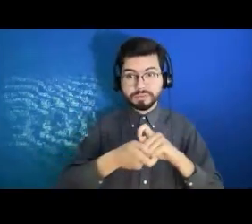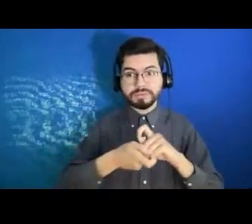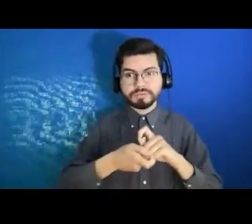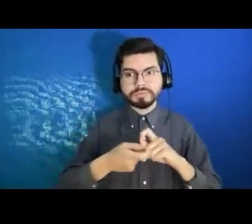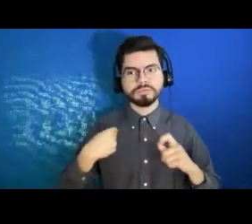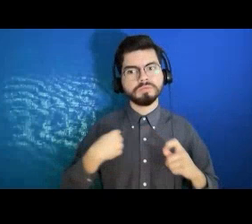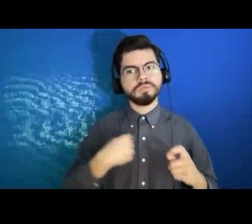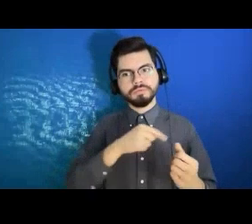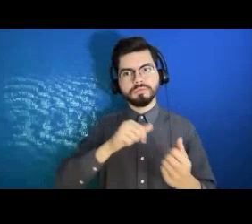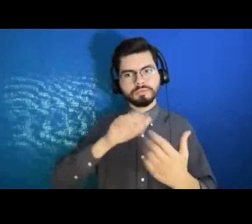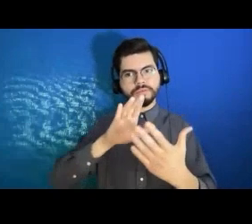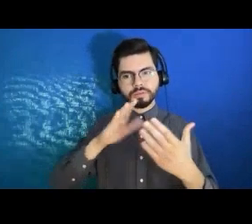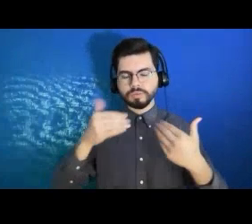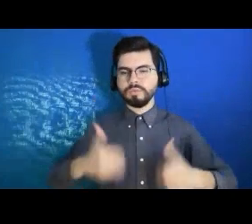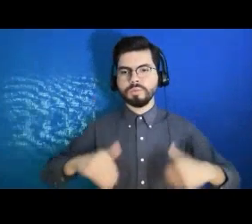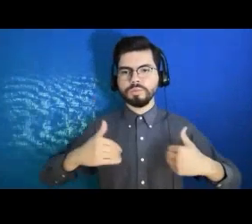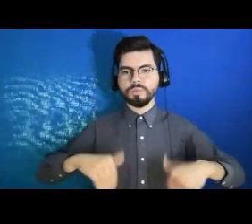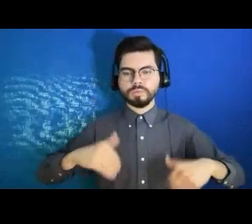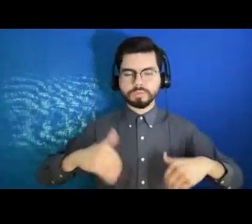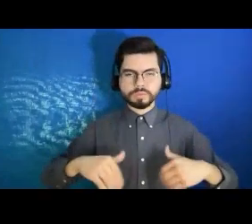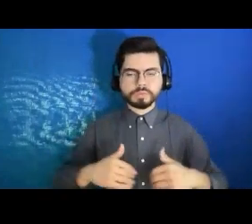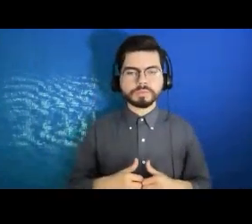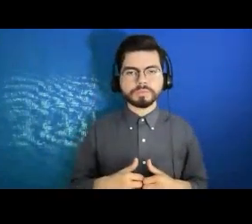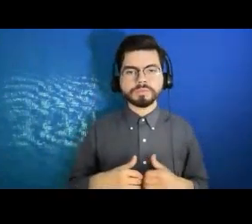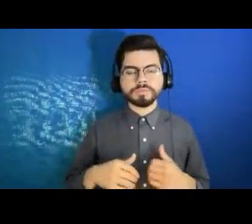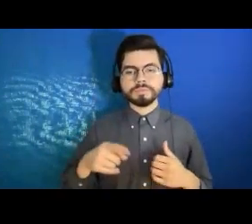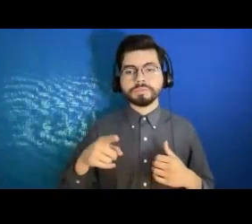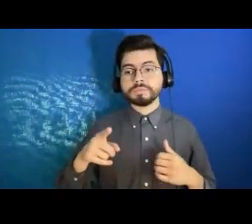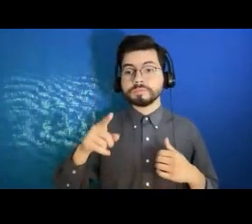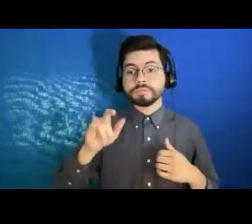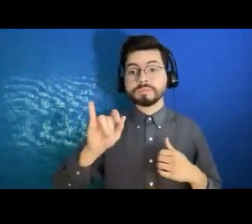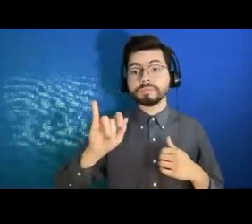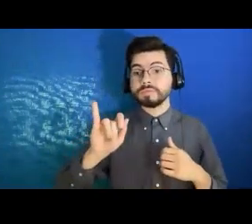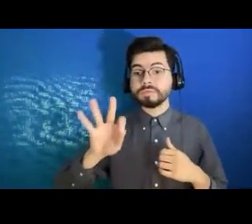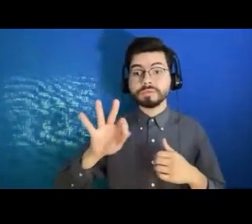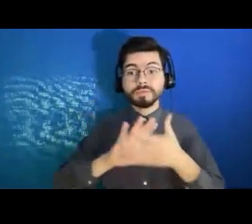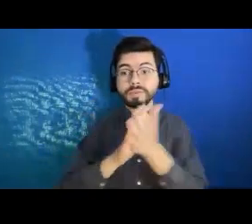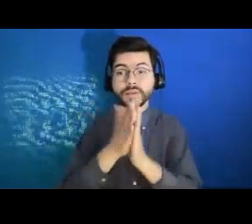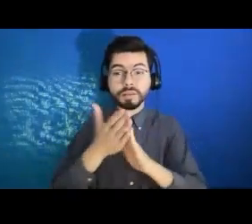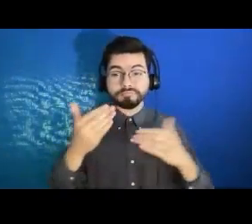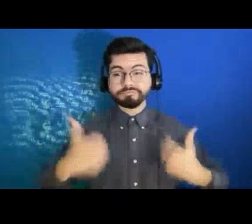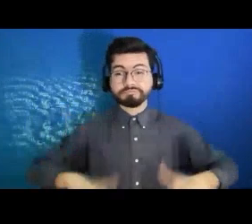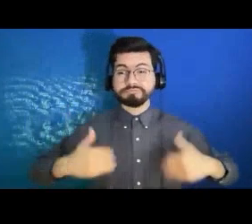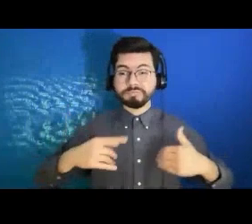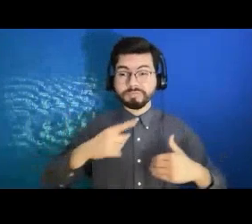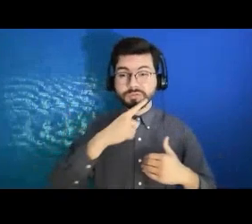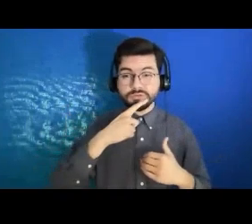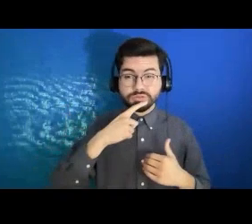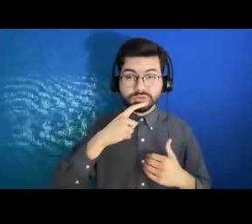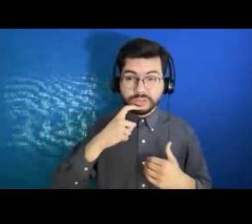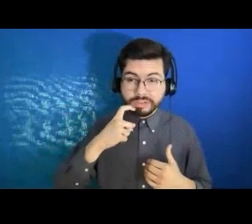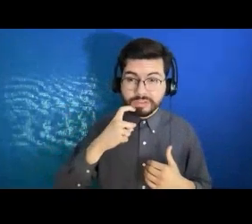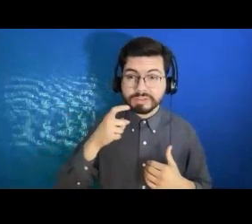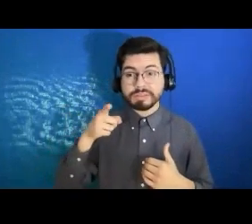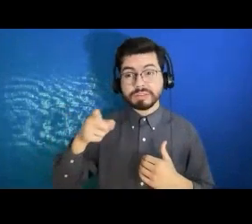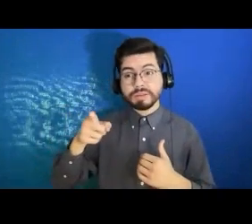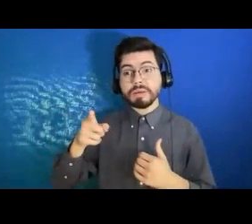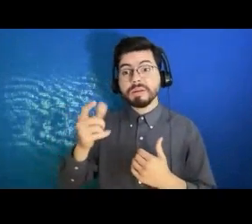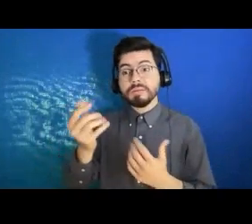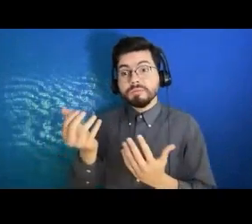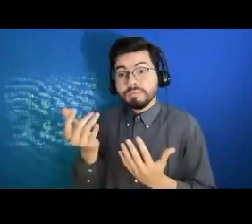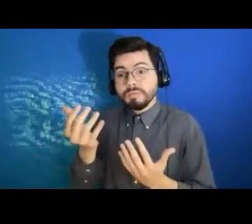see is if we get dry enough conditions, we can actually get a fire in a burned area